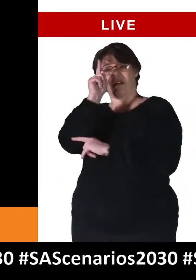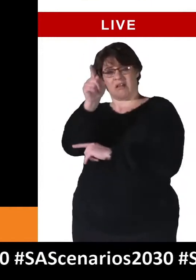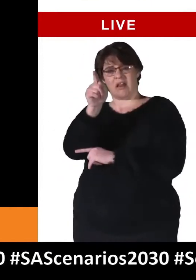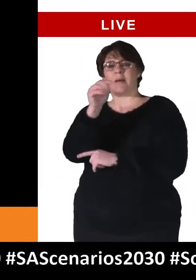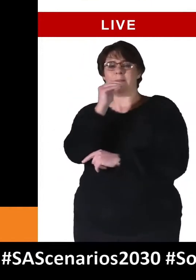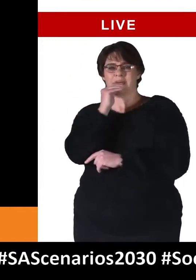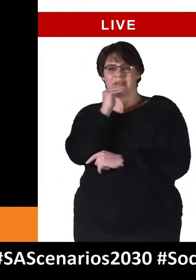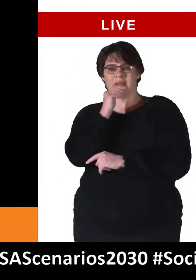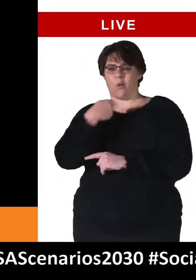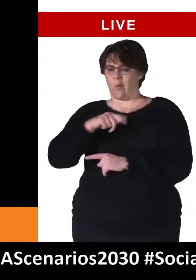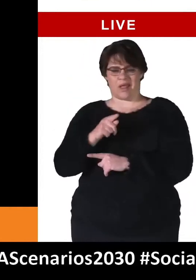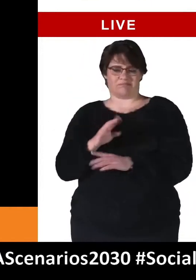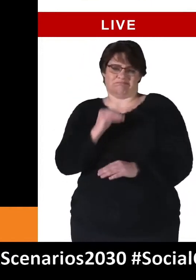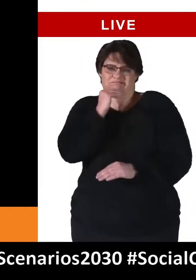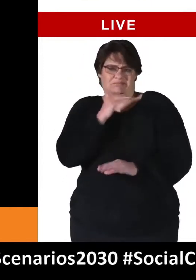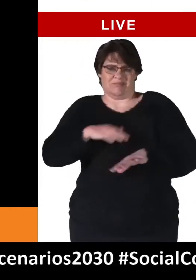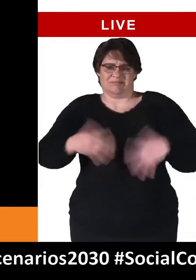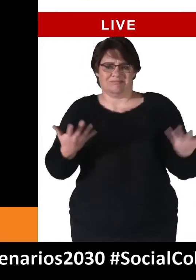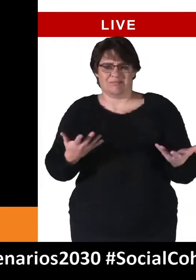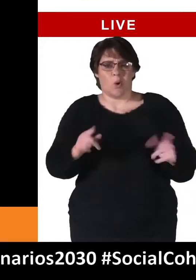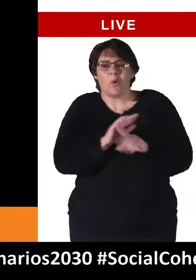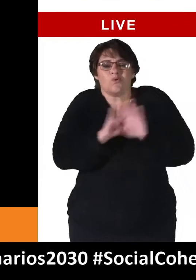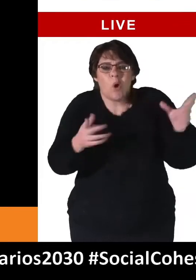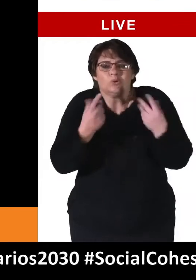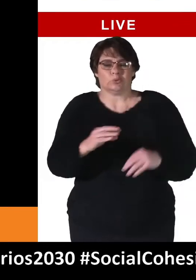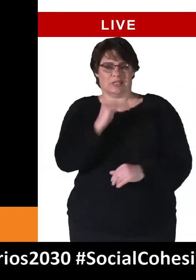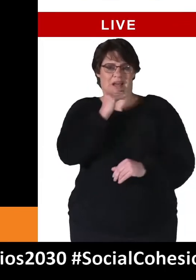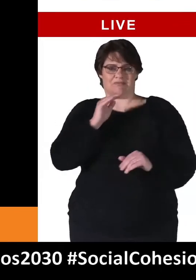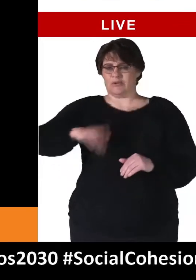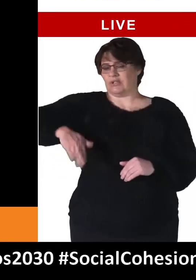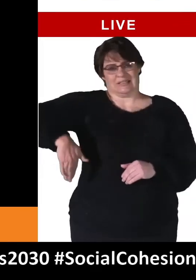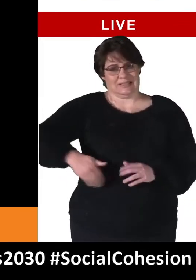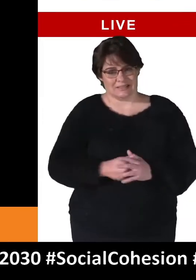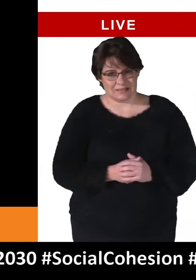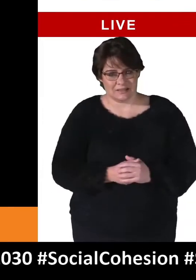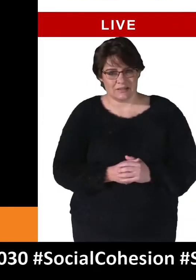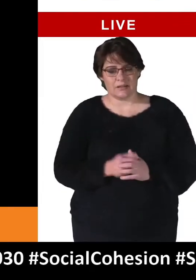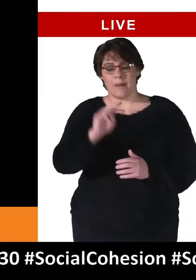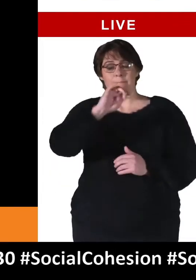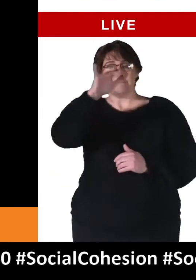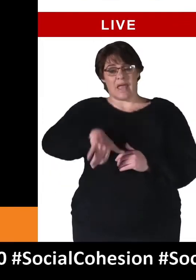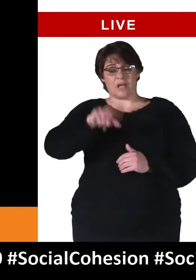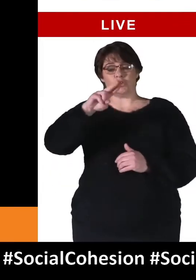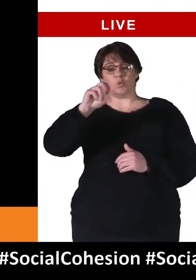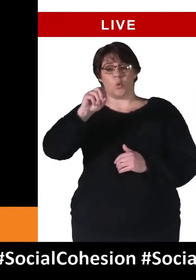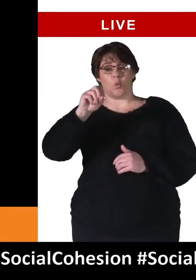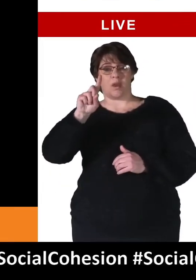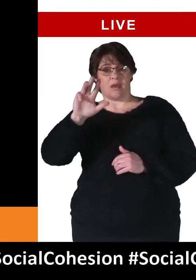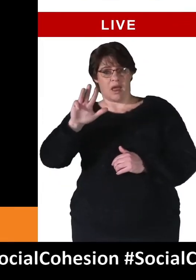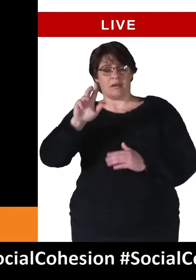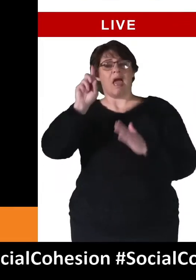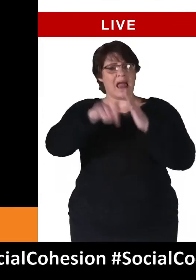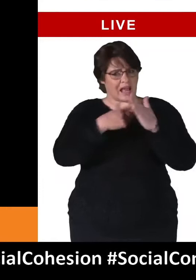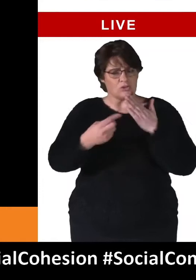South Africa as highly insufficient. We're just not yet doing enough. In May 2019, elections did improve